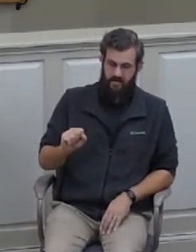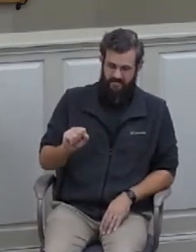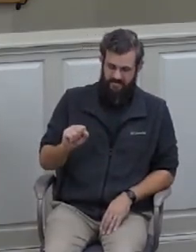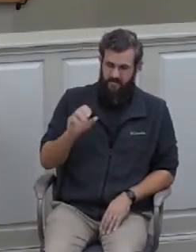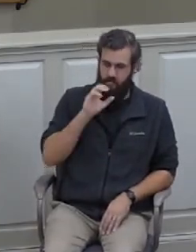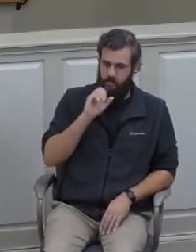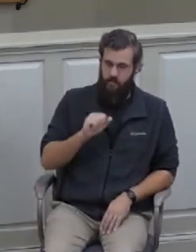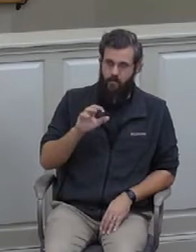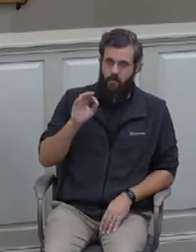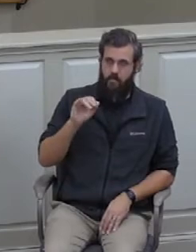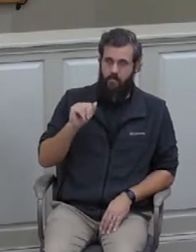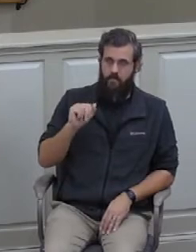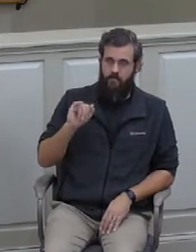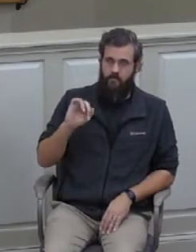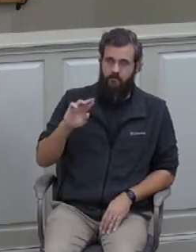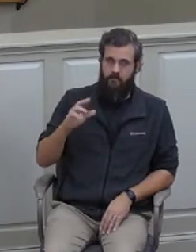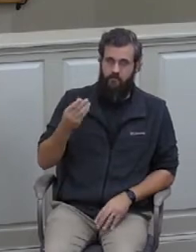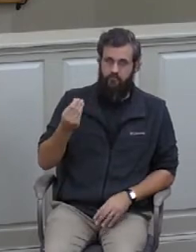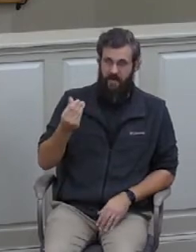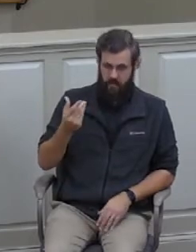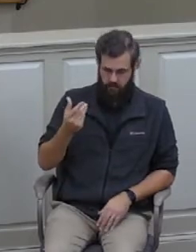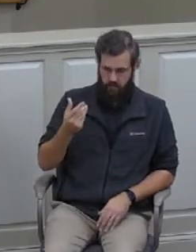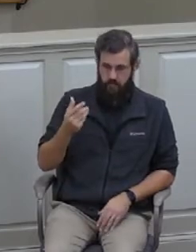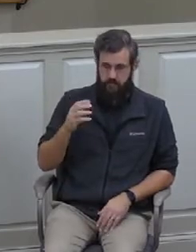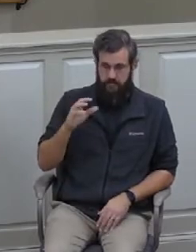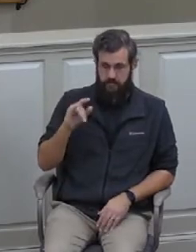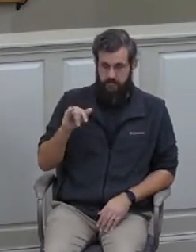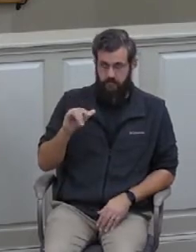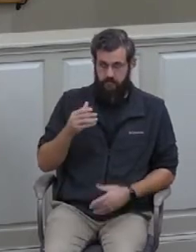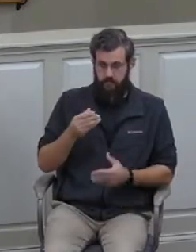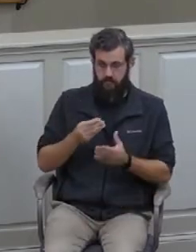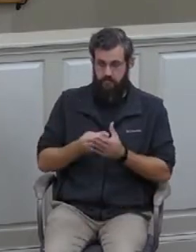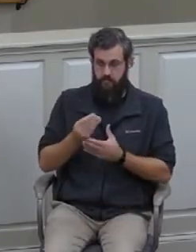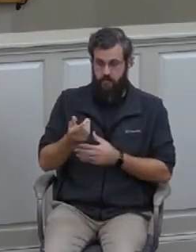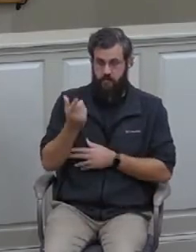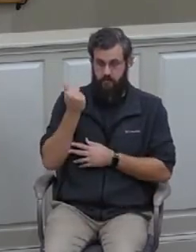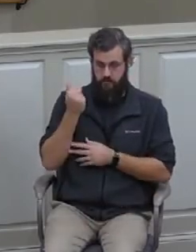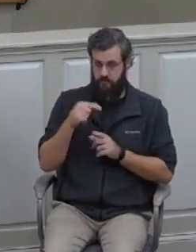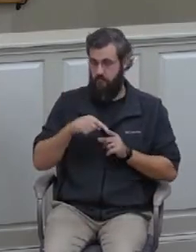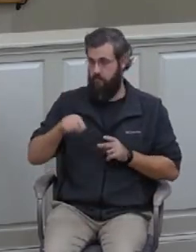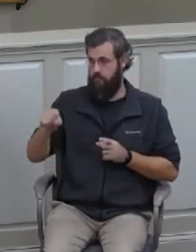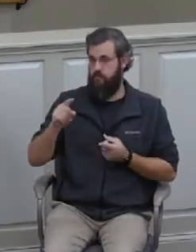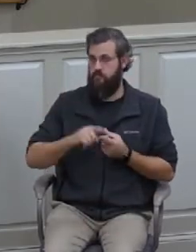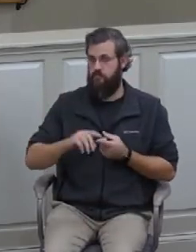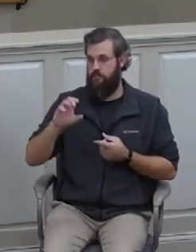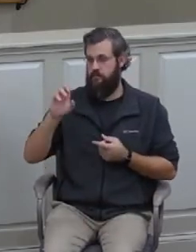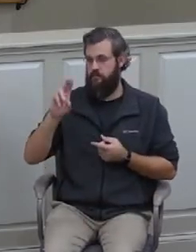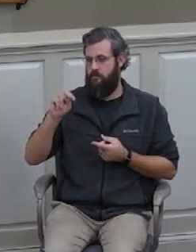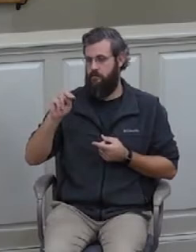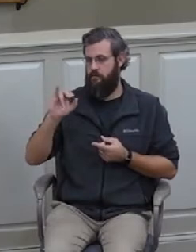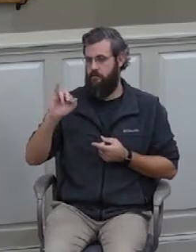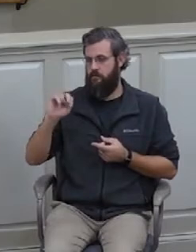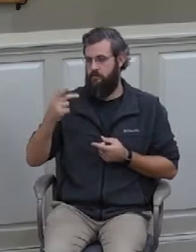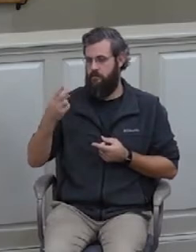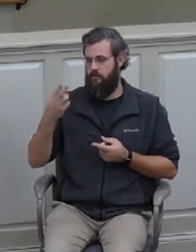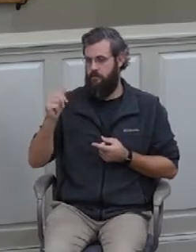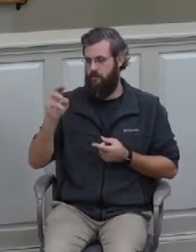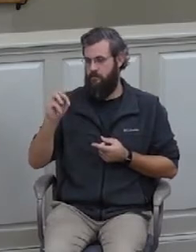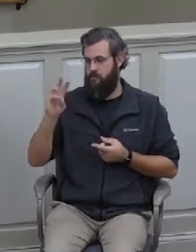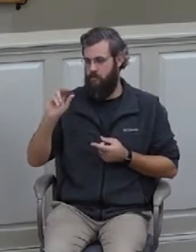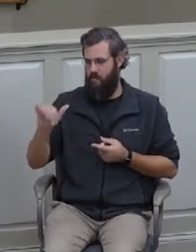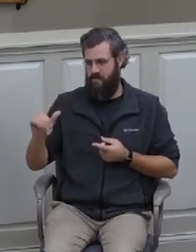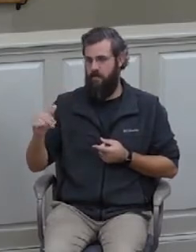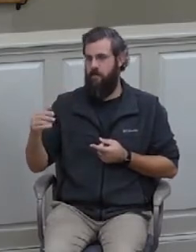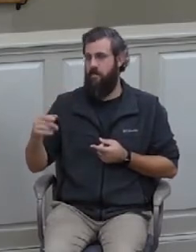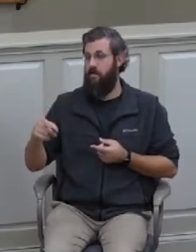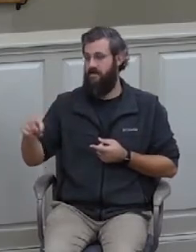old fairgrounds property the city acquired at the end of last year, going to Cunningham Way, as that was a roadway that was